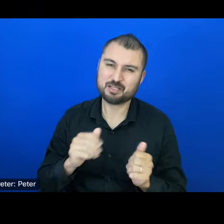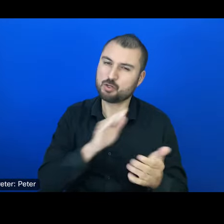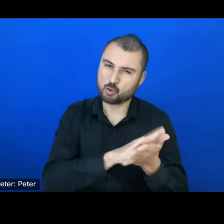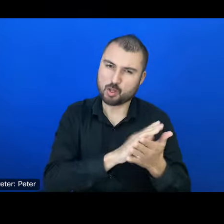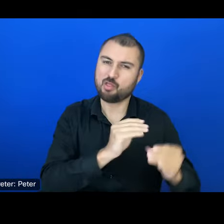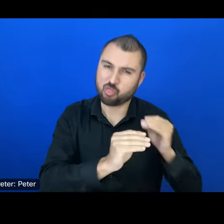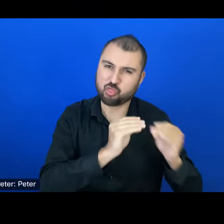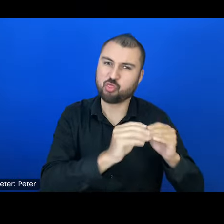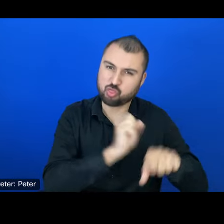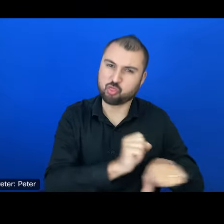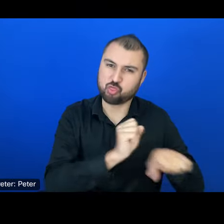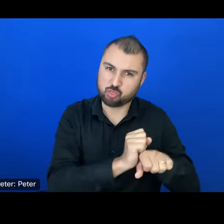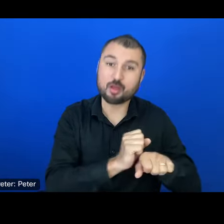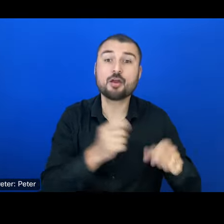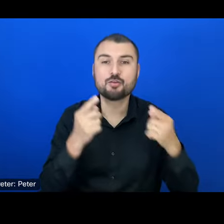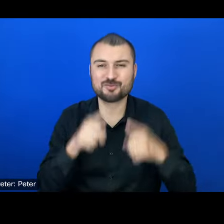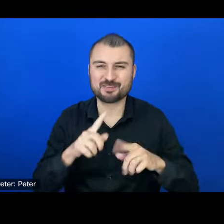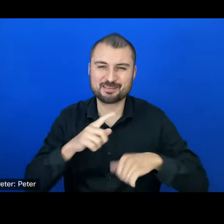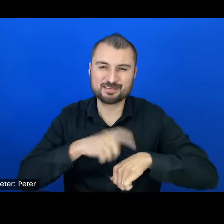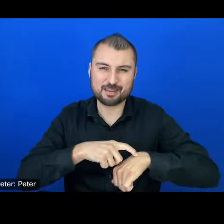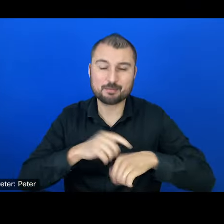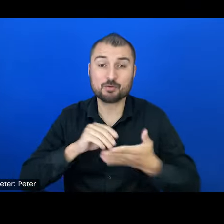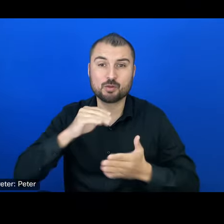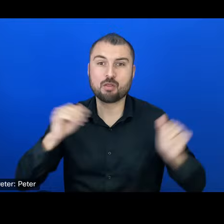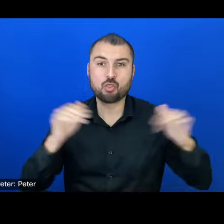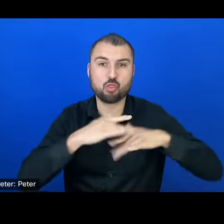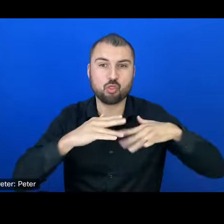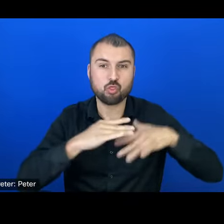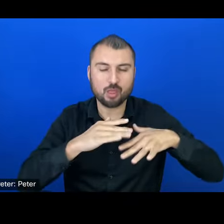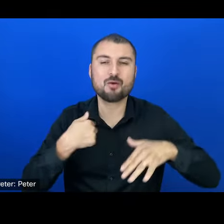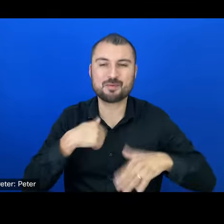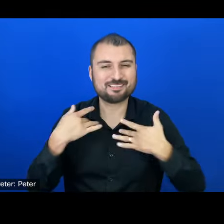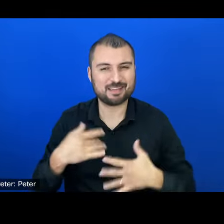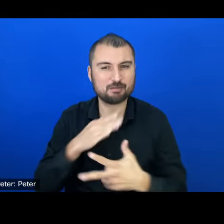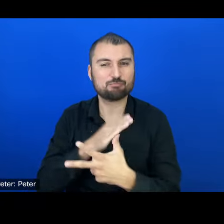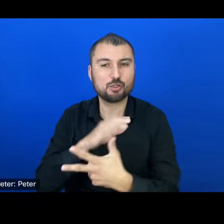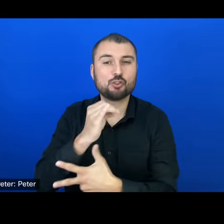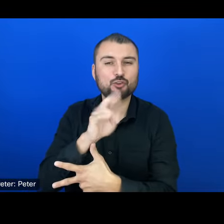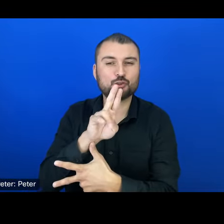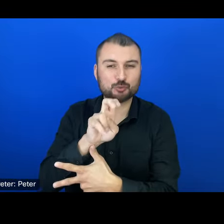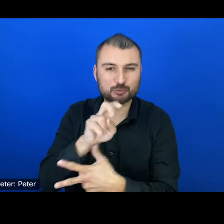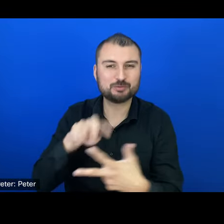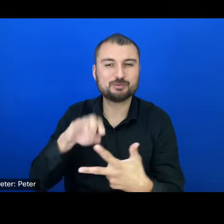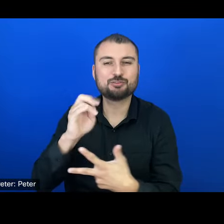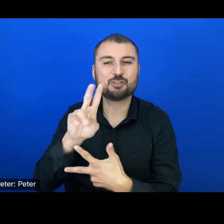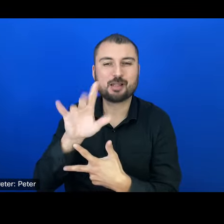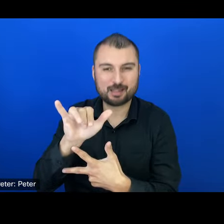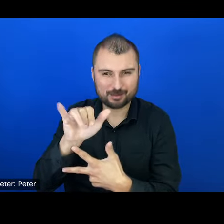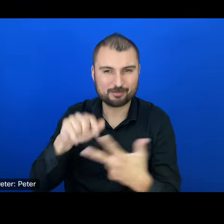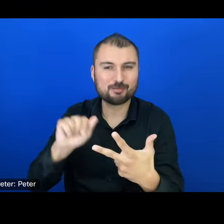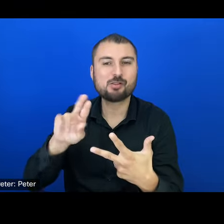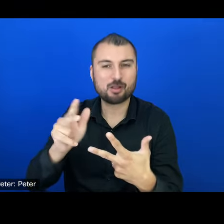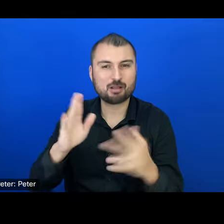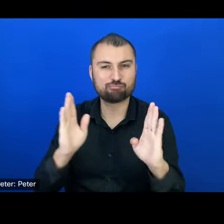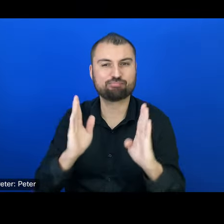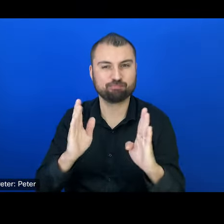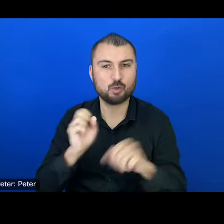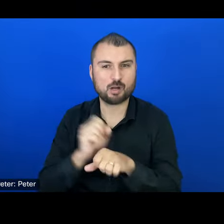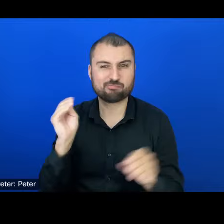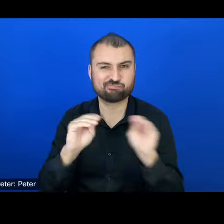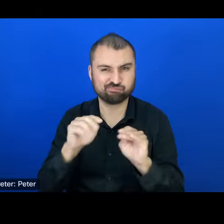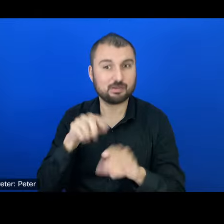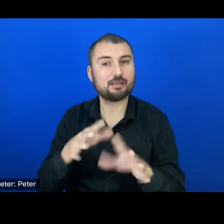going to be around students. So we do everything in the month of June, July, and August if possible. And that is my